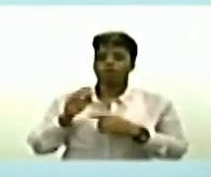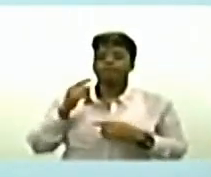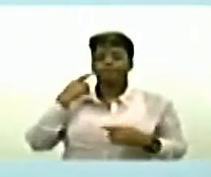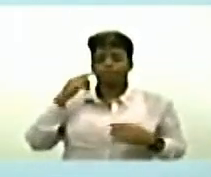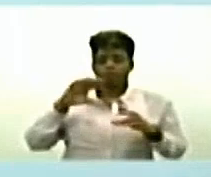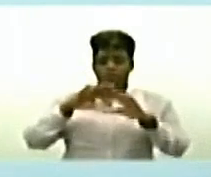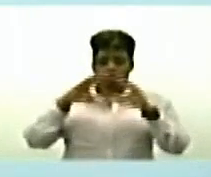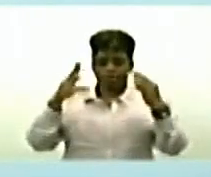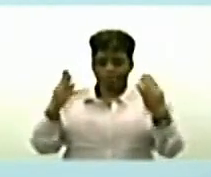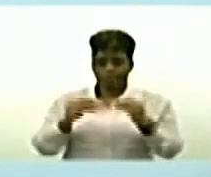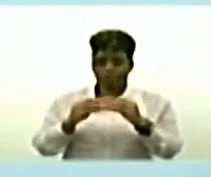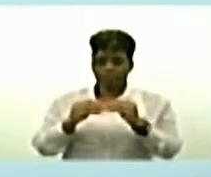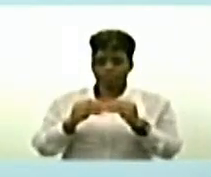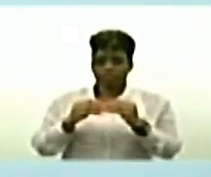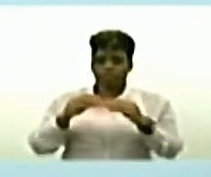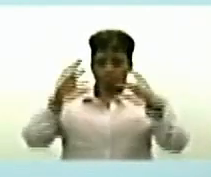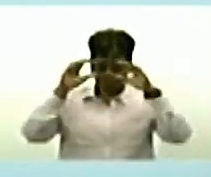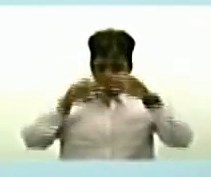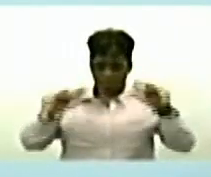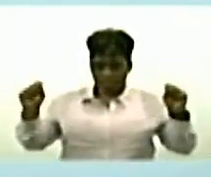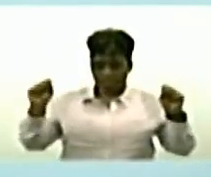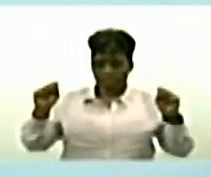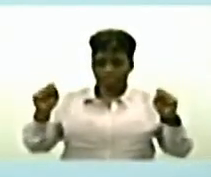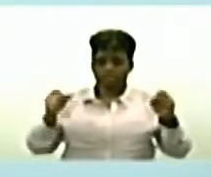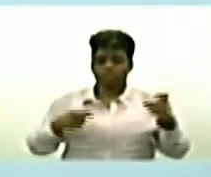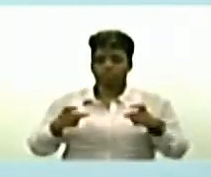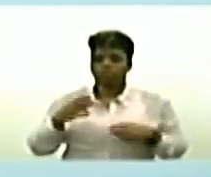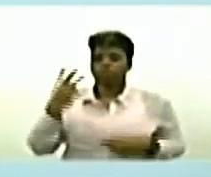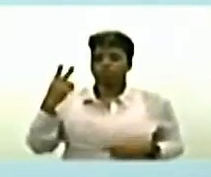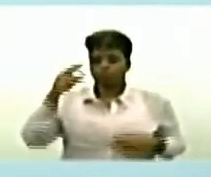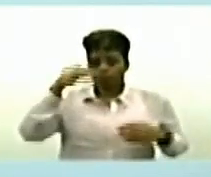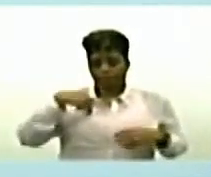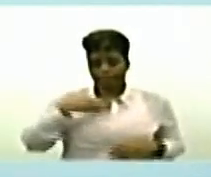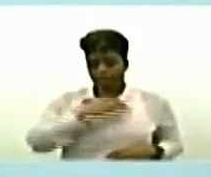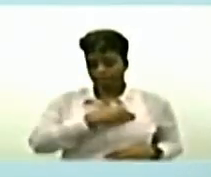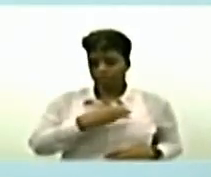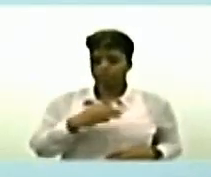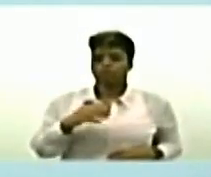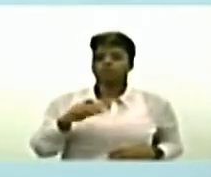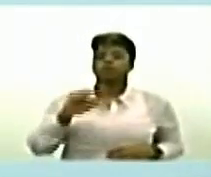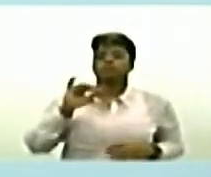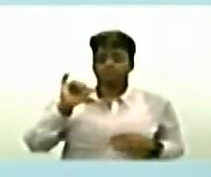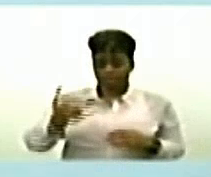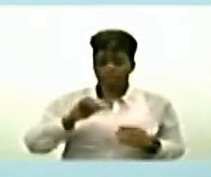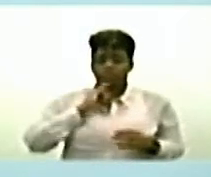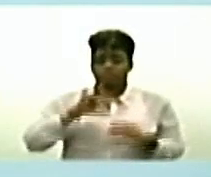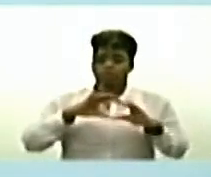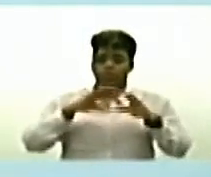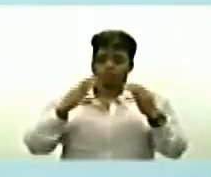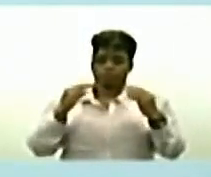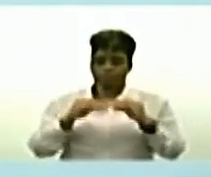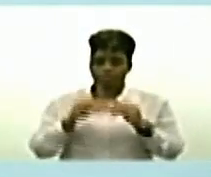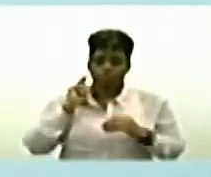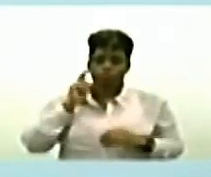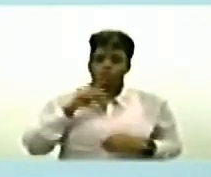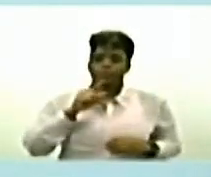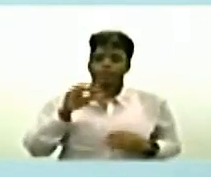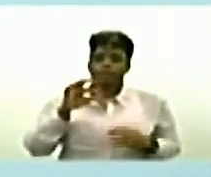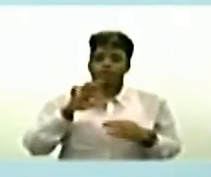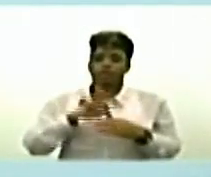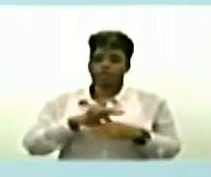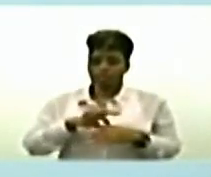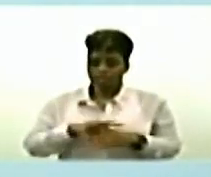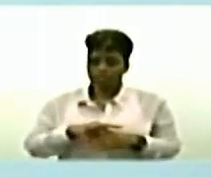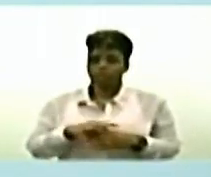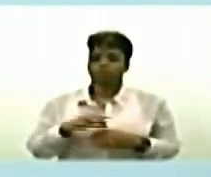of the President as chairman and two members to be known as the Standing Orders Committee, which shall be elected as soon as